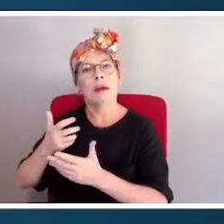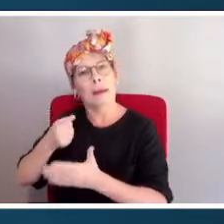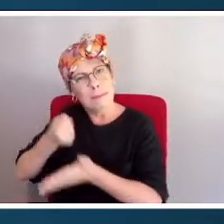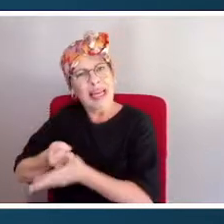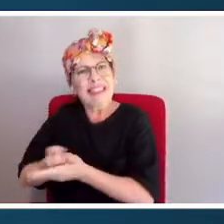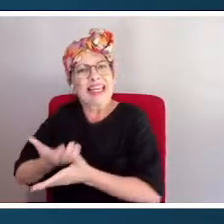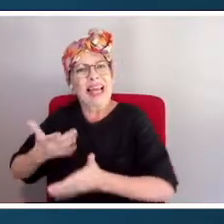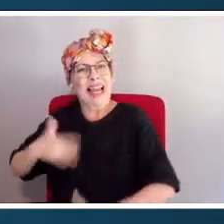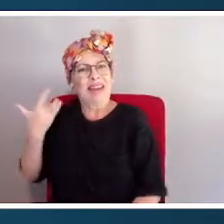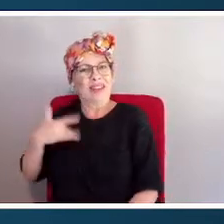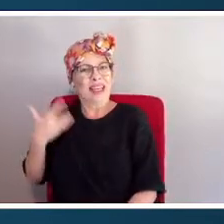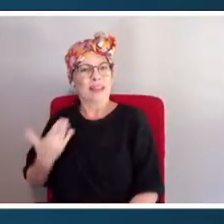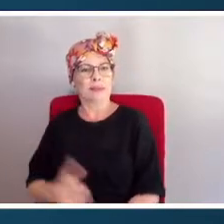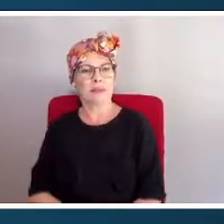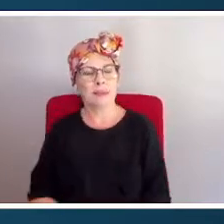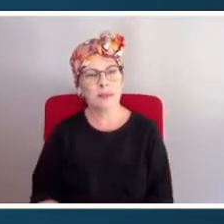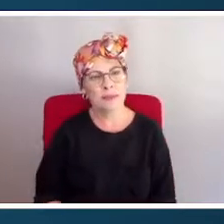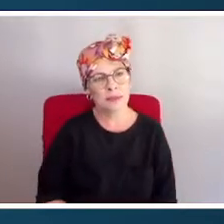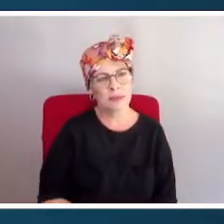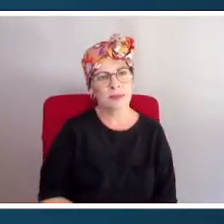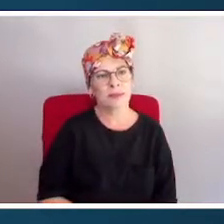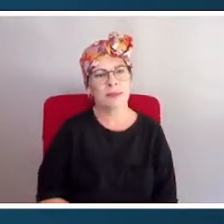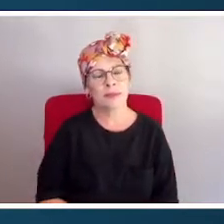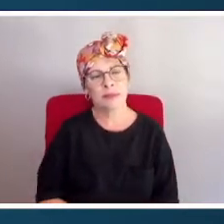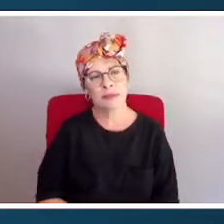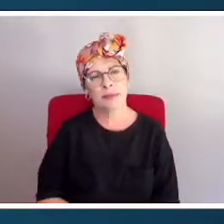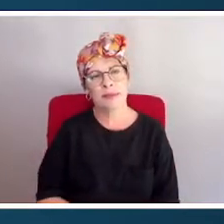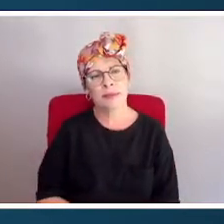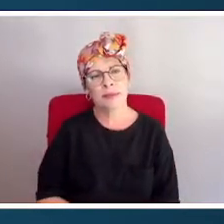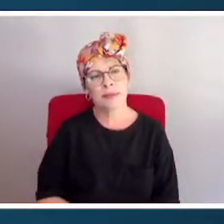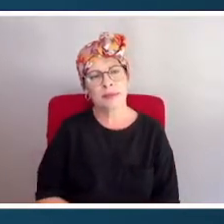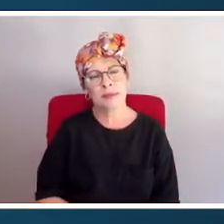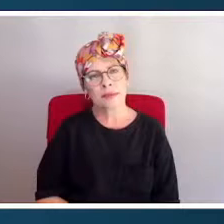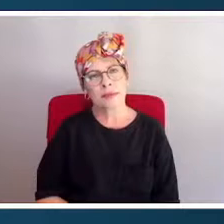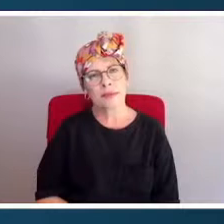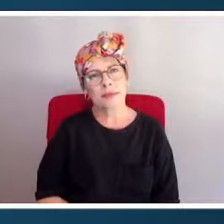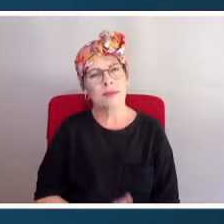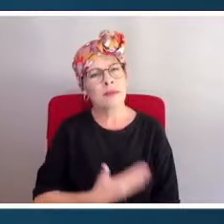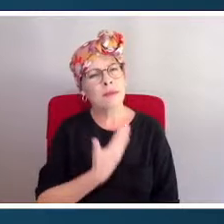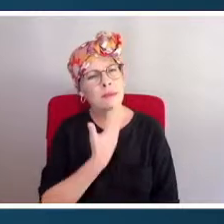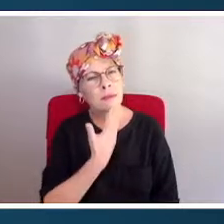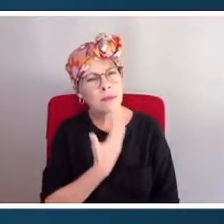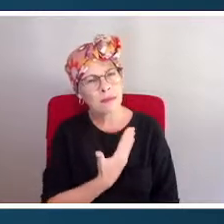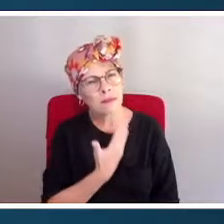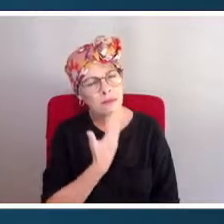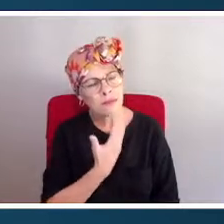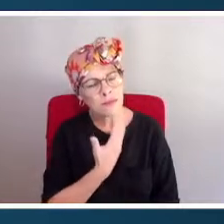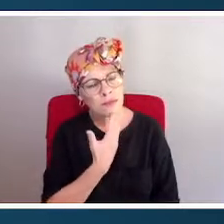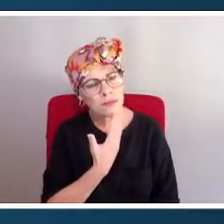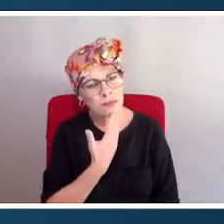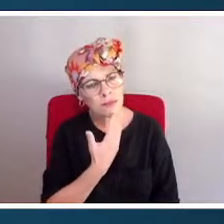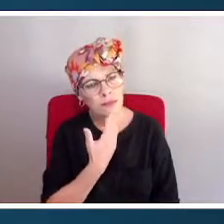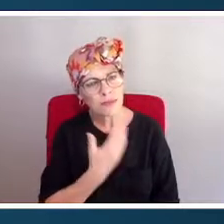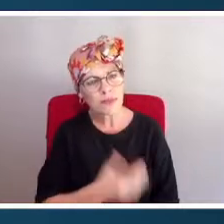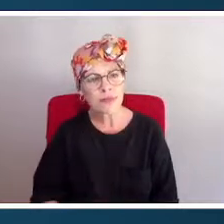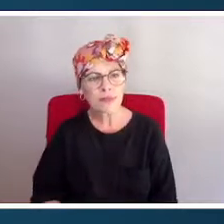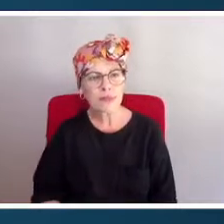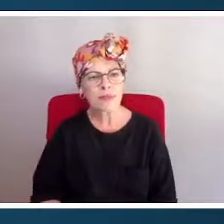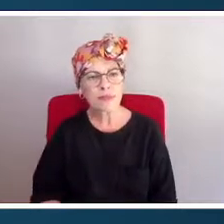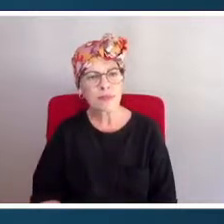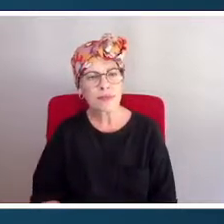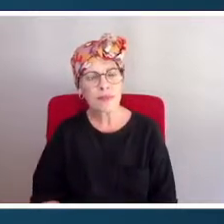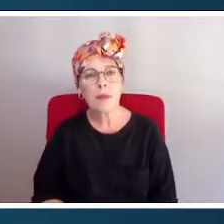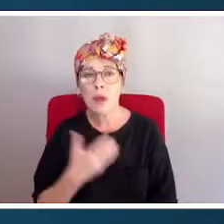Yeah, thank you, Sadhana. I think there is, we have to admit that there is this